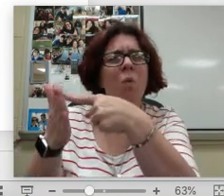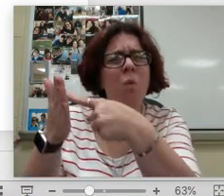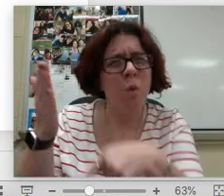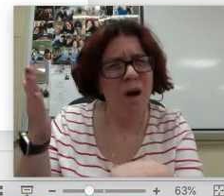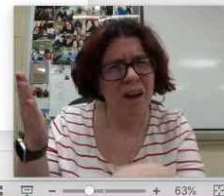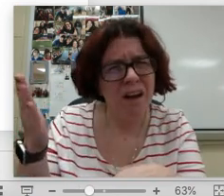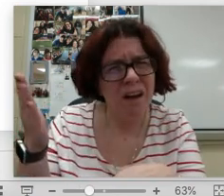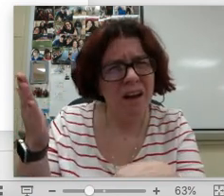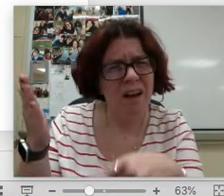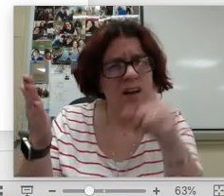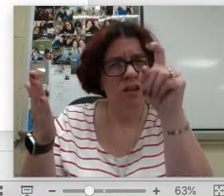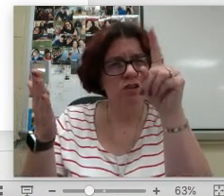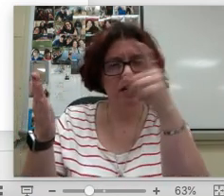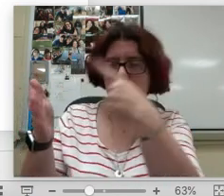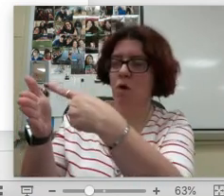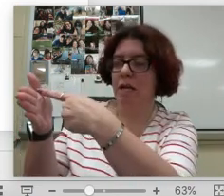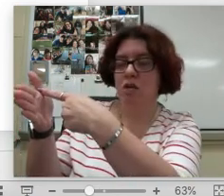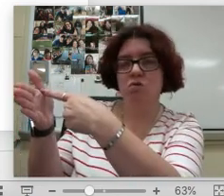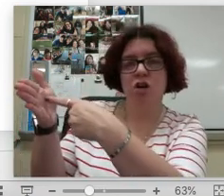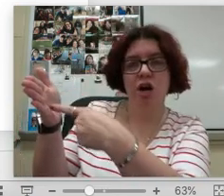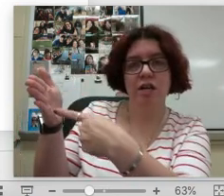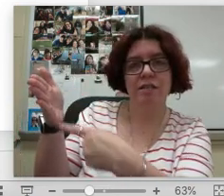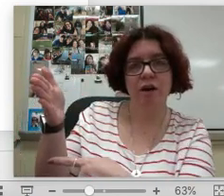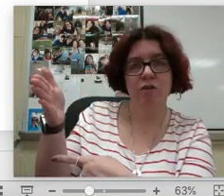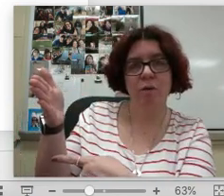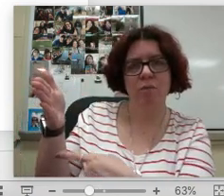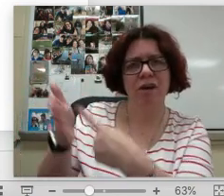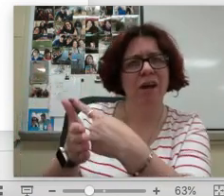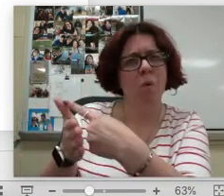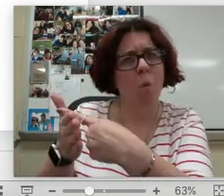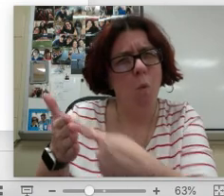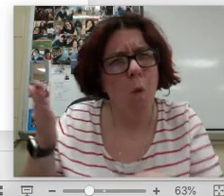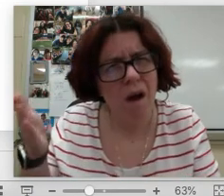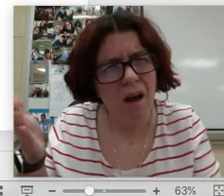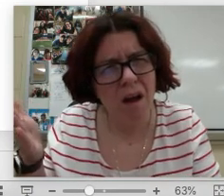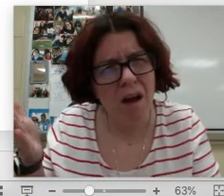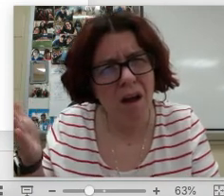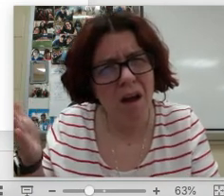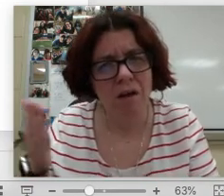Or you take your one and you cut down the palm of your hand.